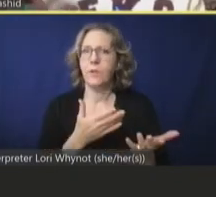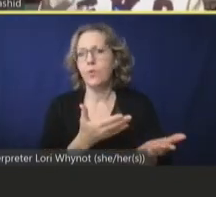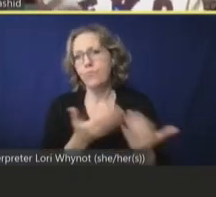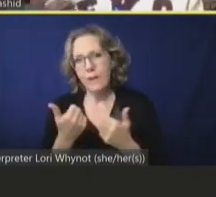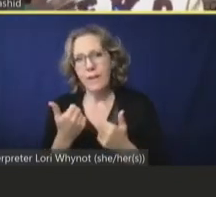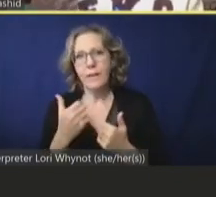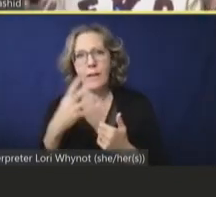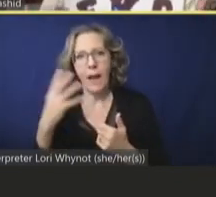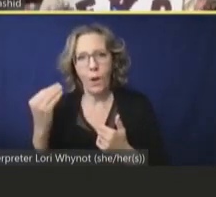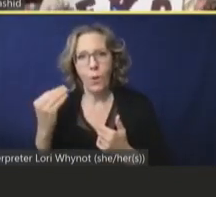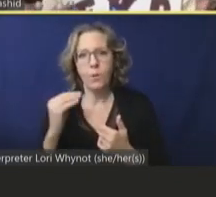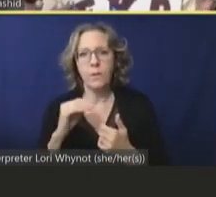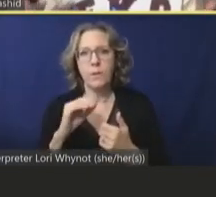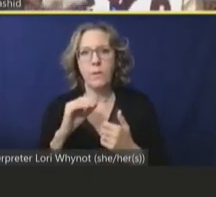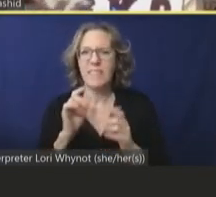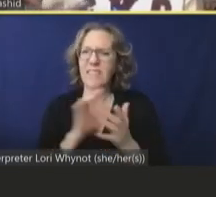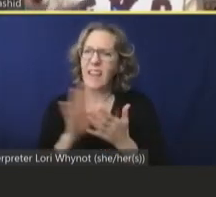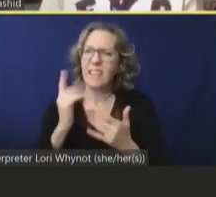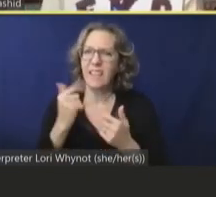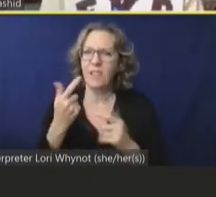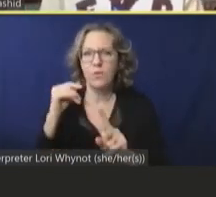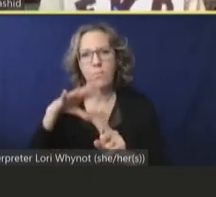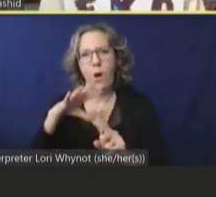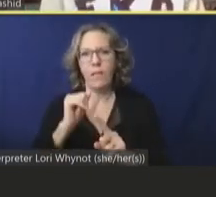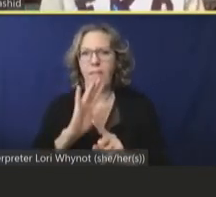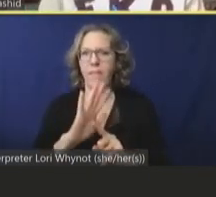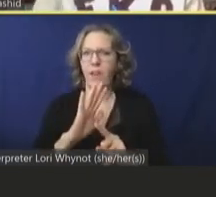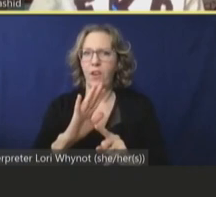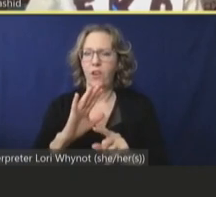in different sports.